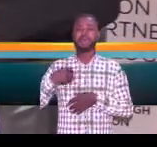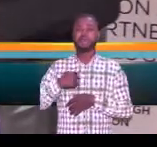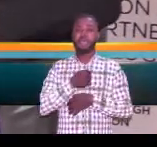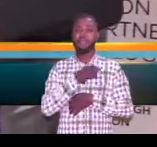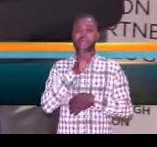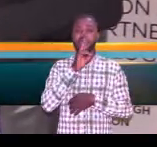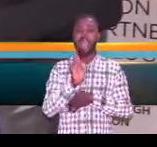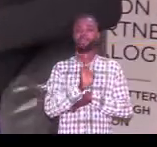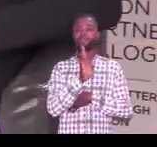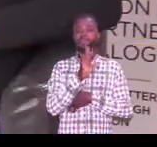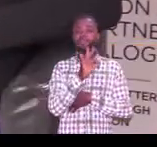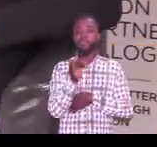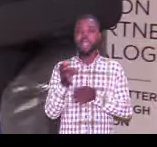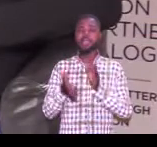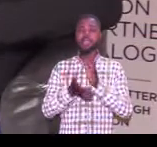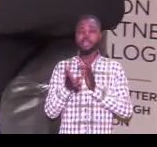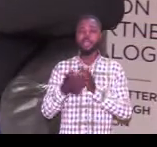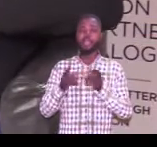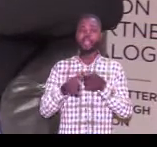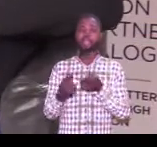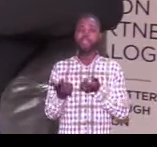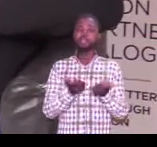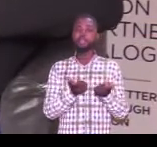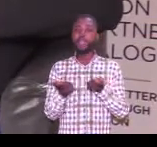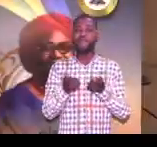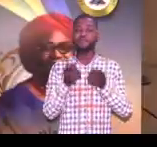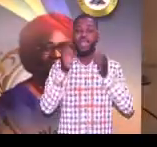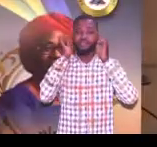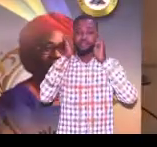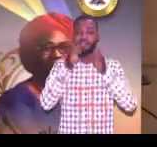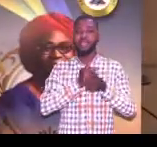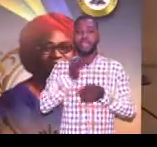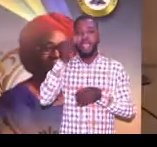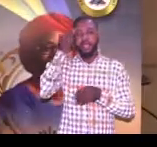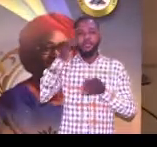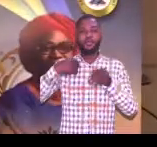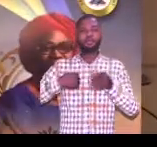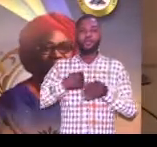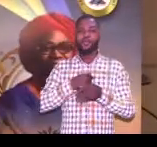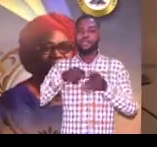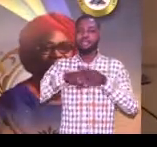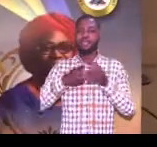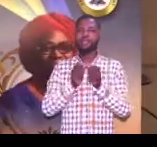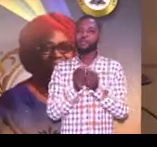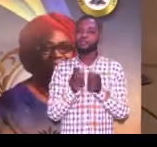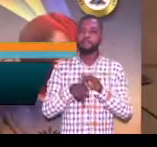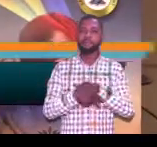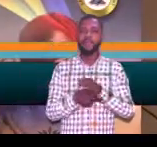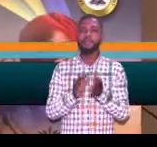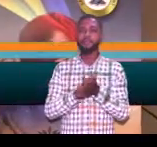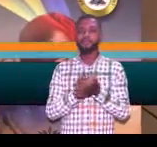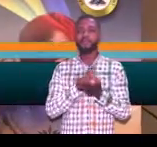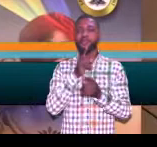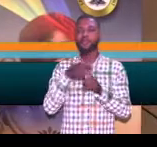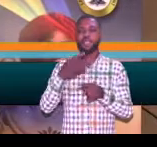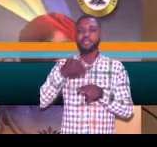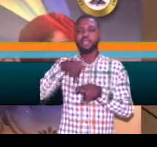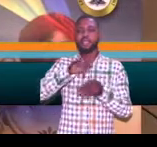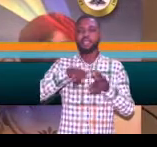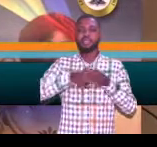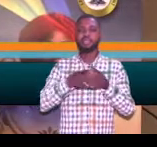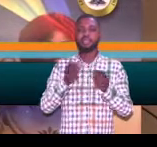are using technology to drive education. I know you started with the primary school. Yes. When they started with